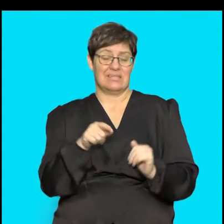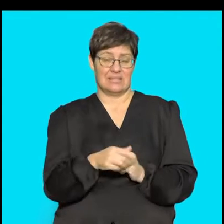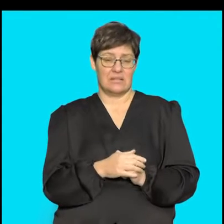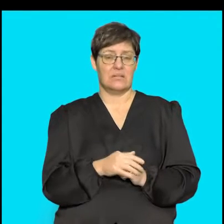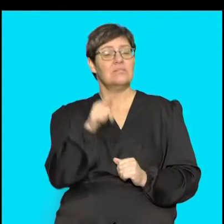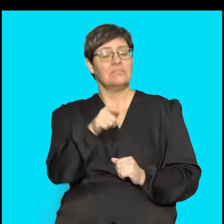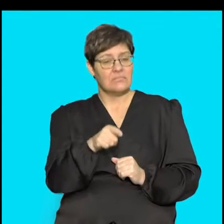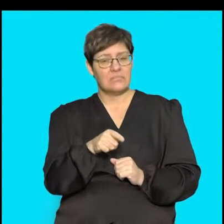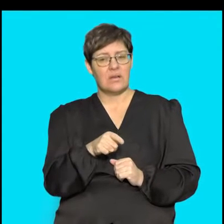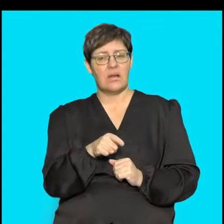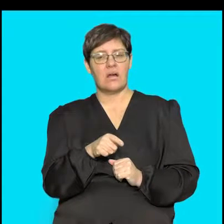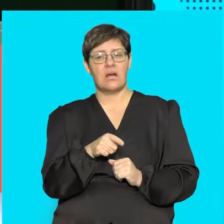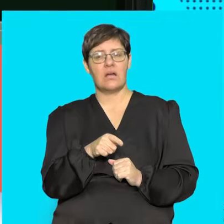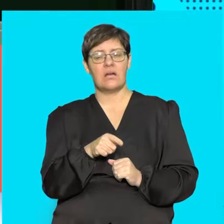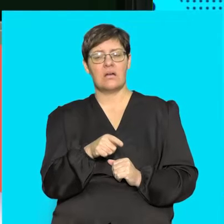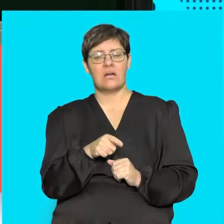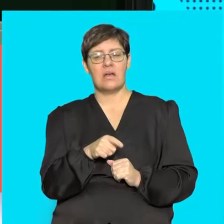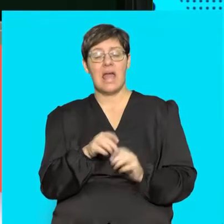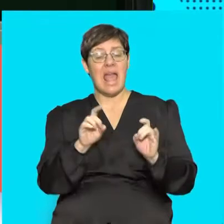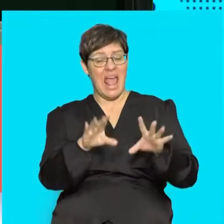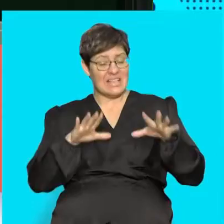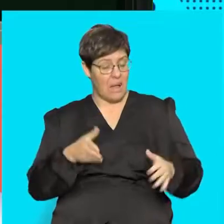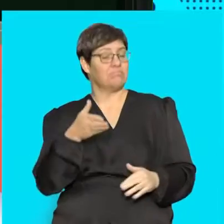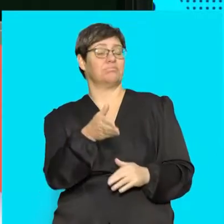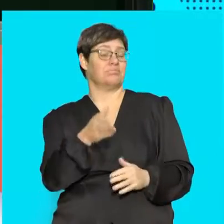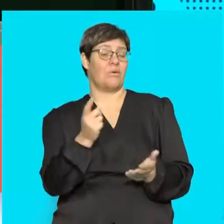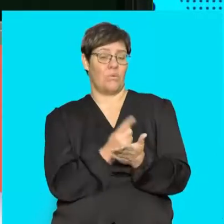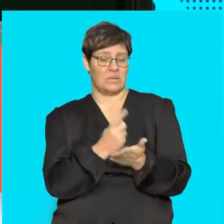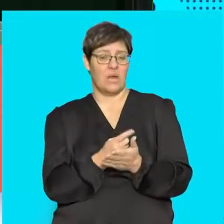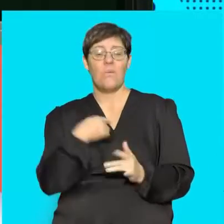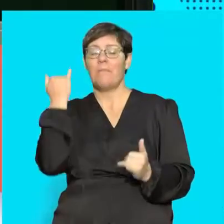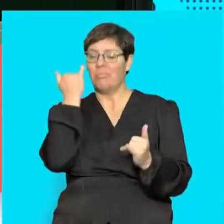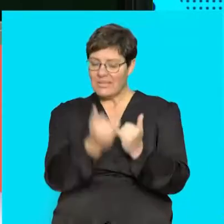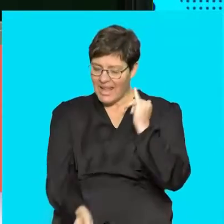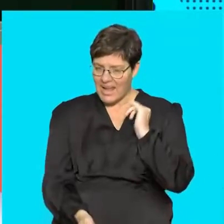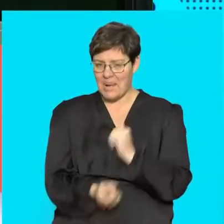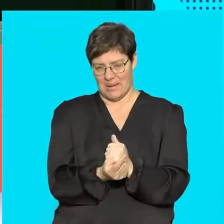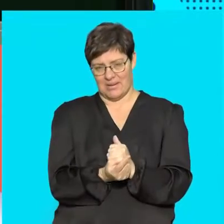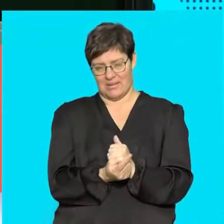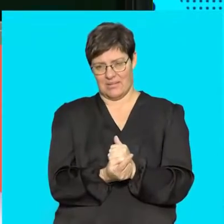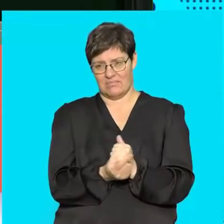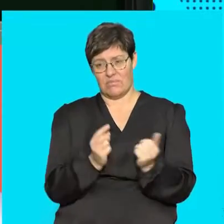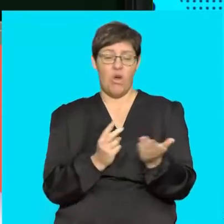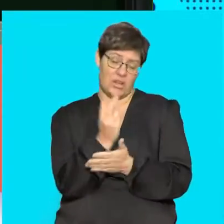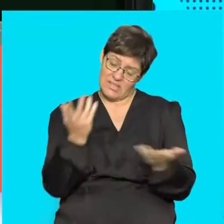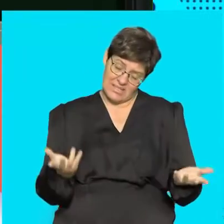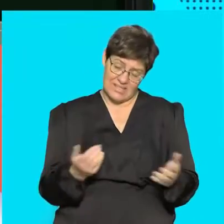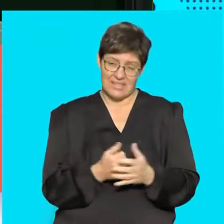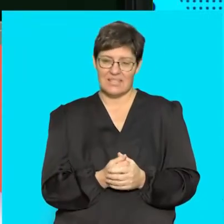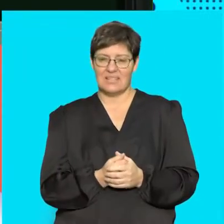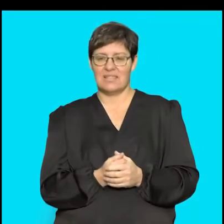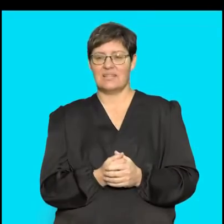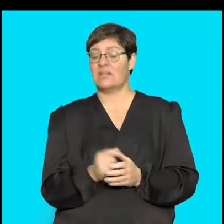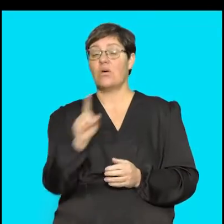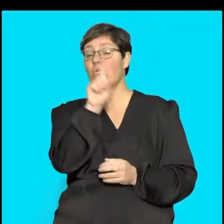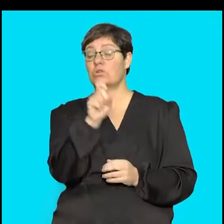one, and this is one that they trick us in the exam where we make a mistake, an honest mistake.